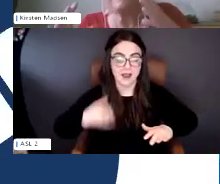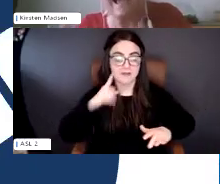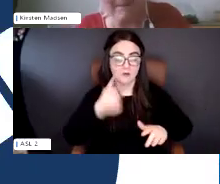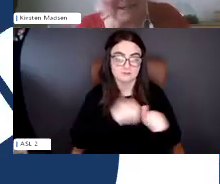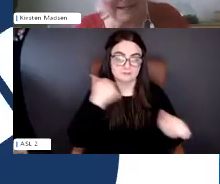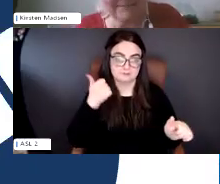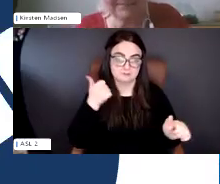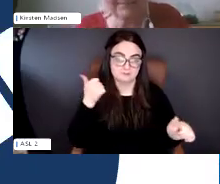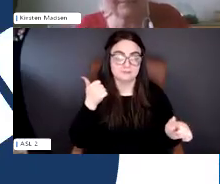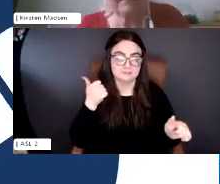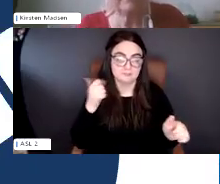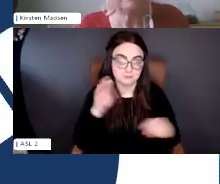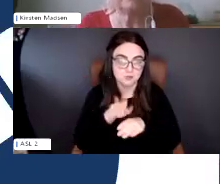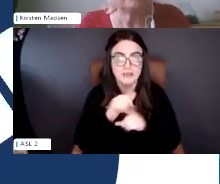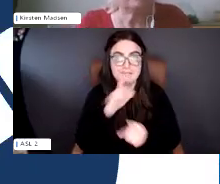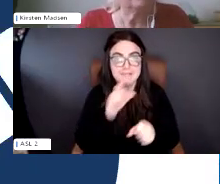from happening.